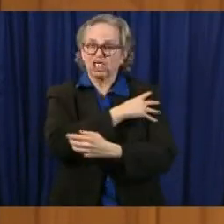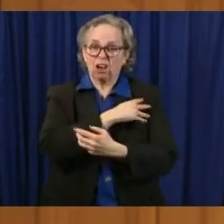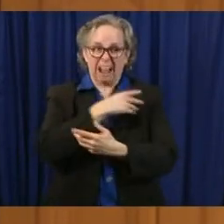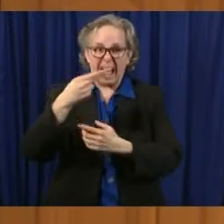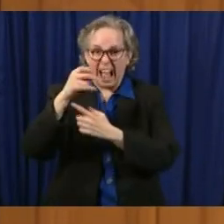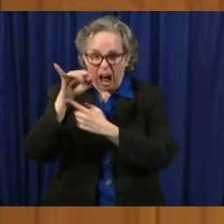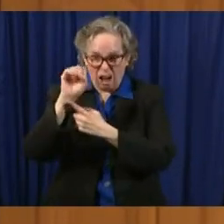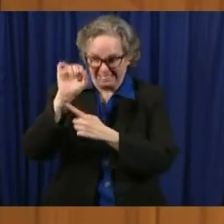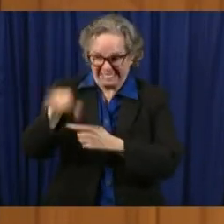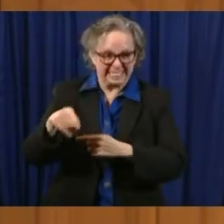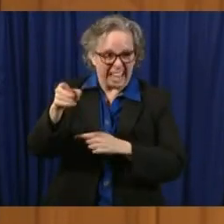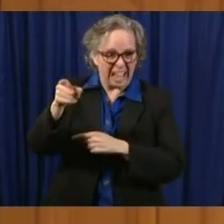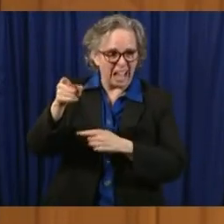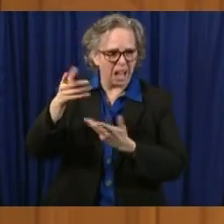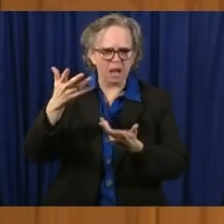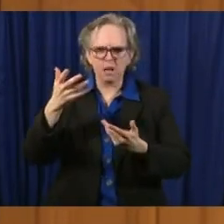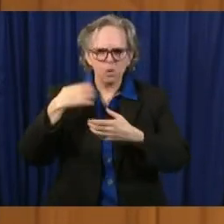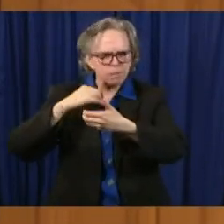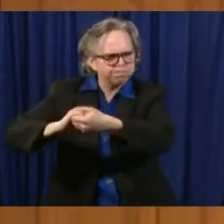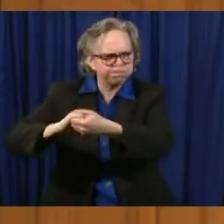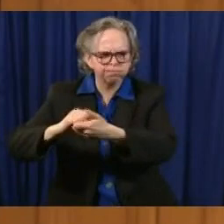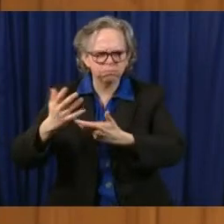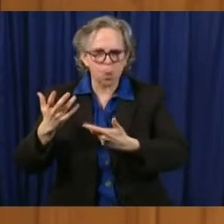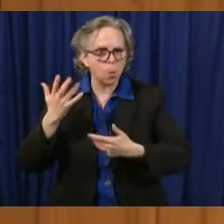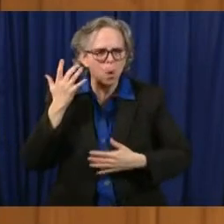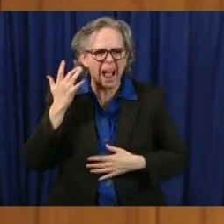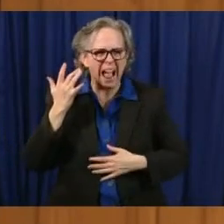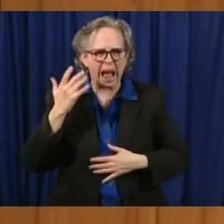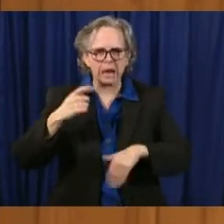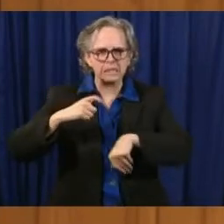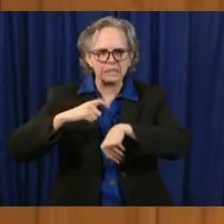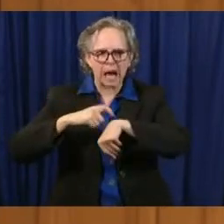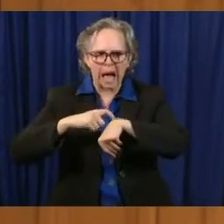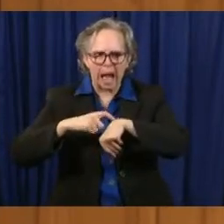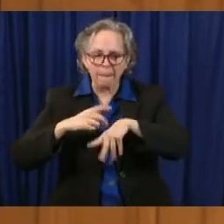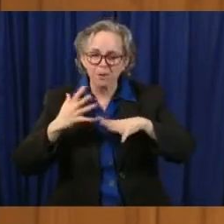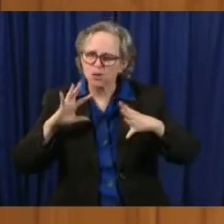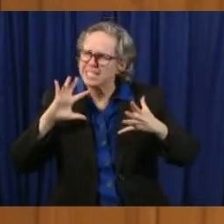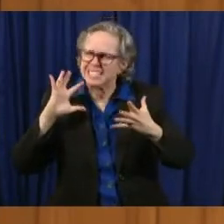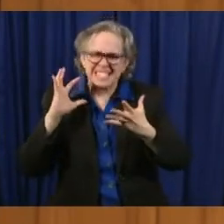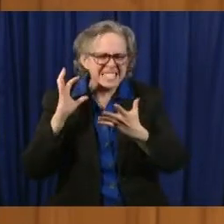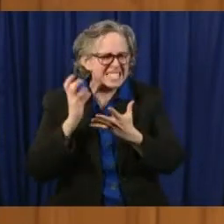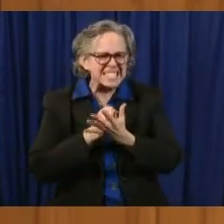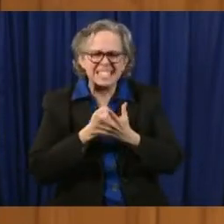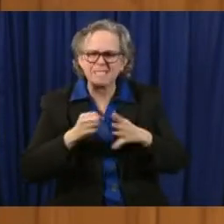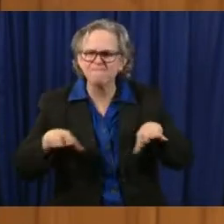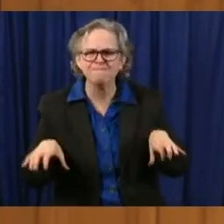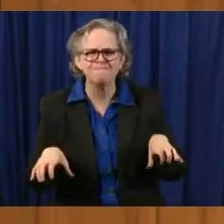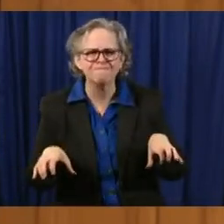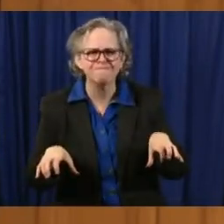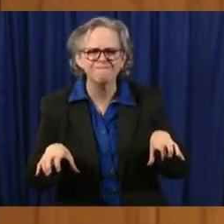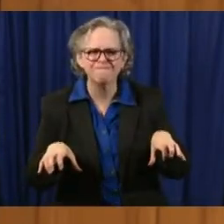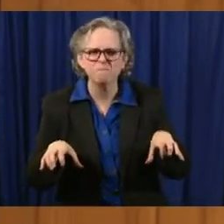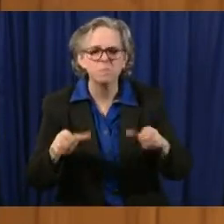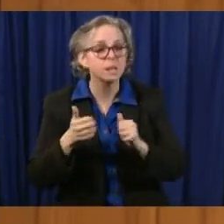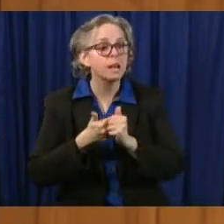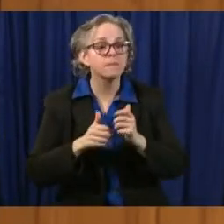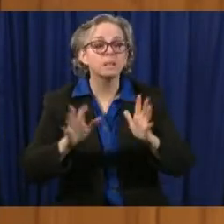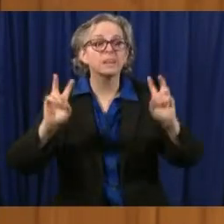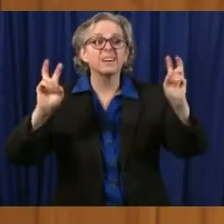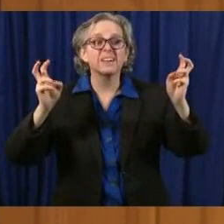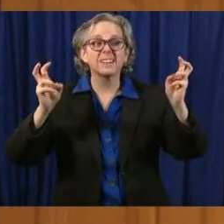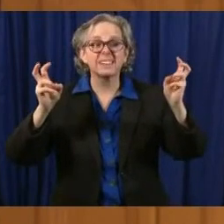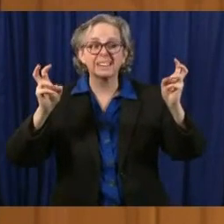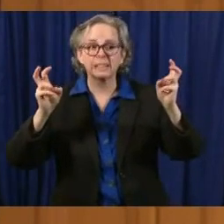end or New York and others didn't have, to move quickly. We have everything sort of on standby. It's important to say that there are going to be needs